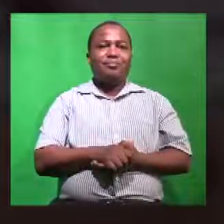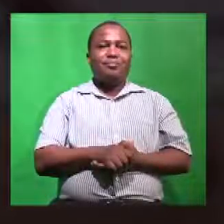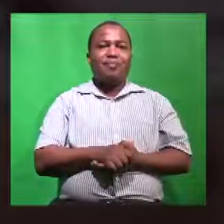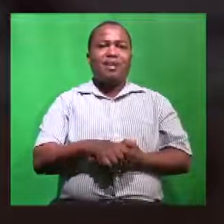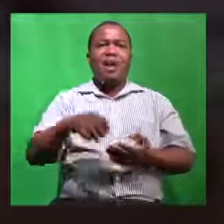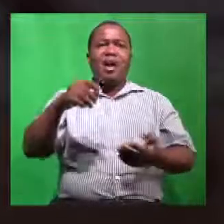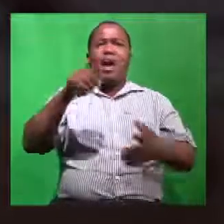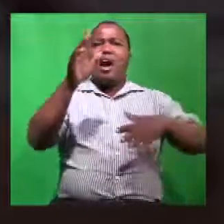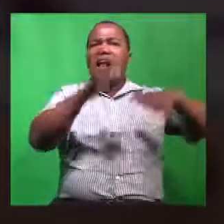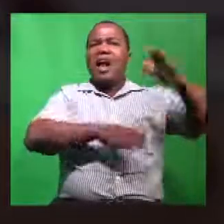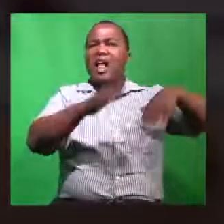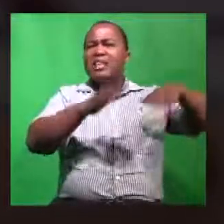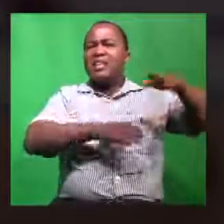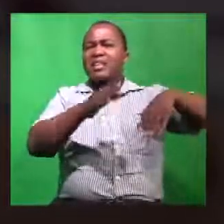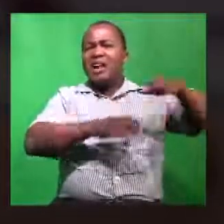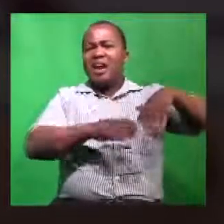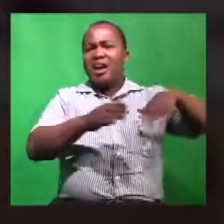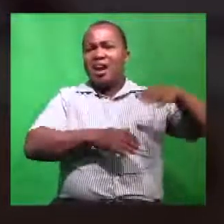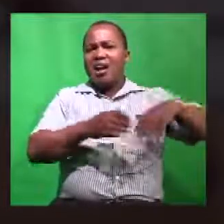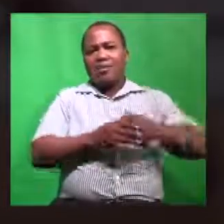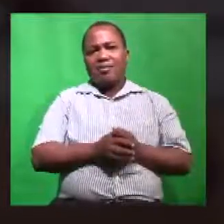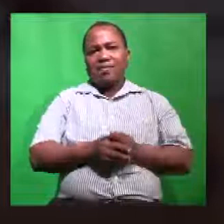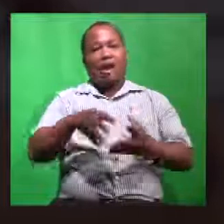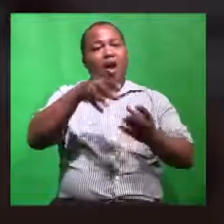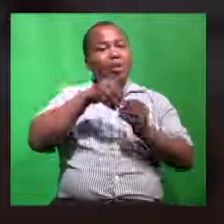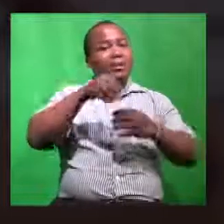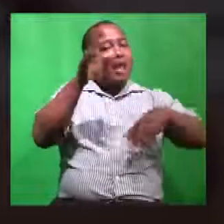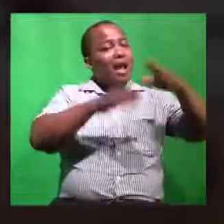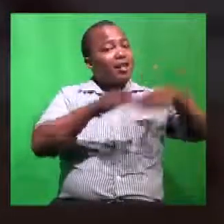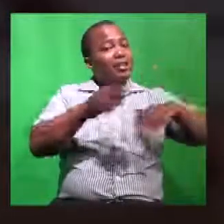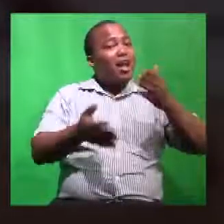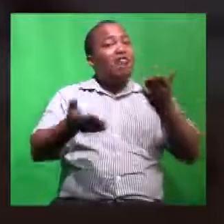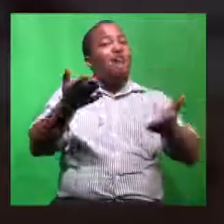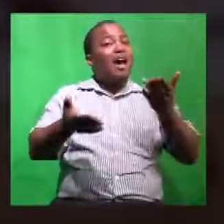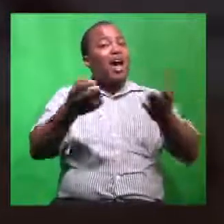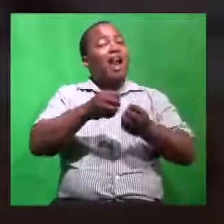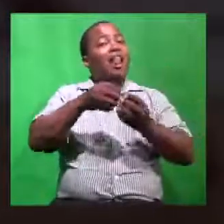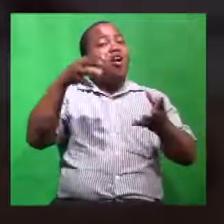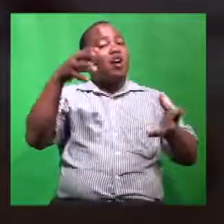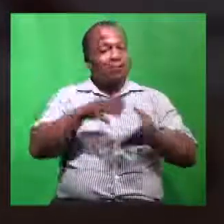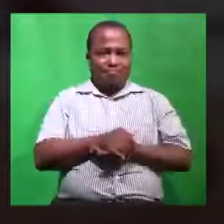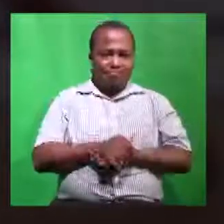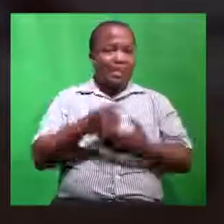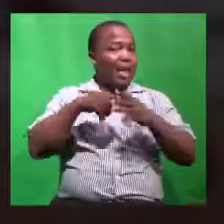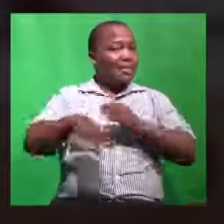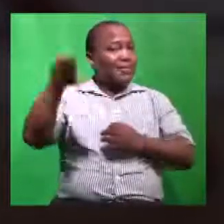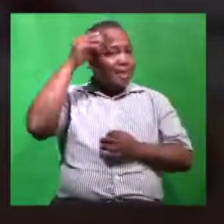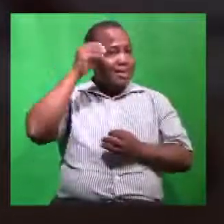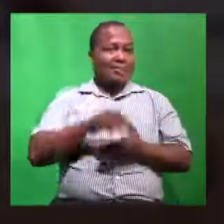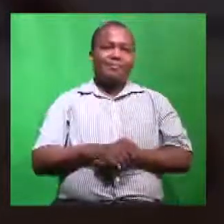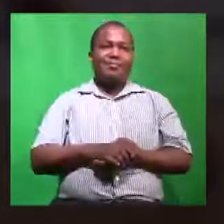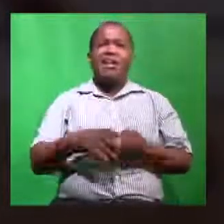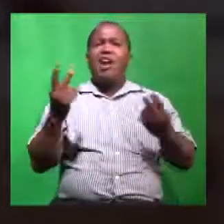the concept of culture and cultural values. You can know it at the end of this lesson.